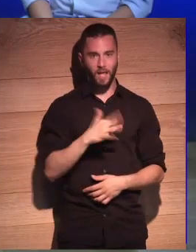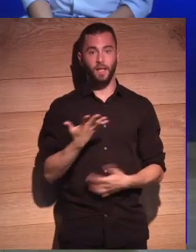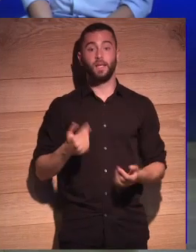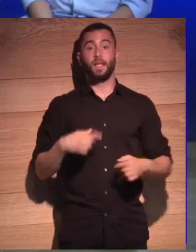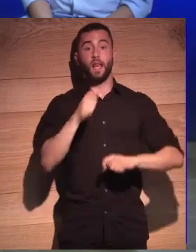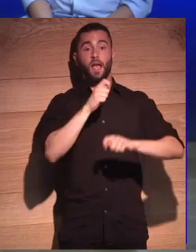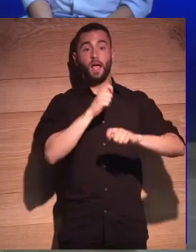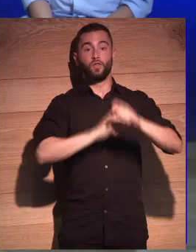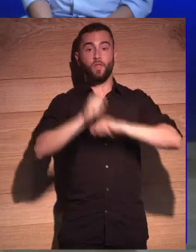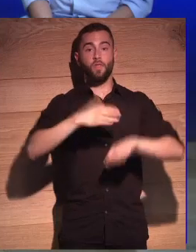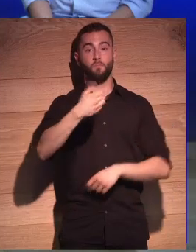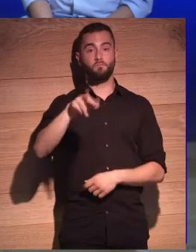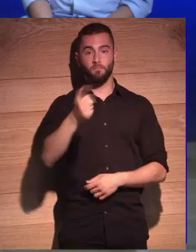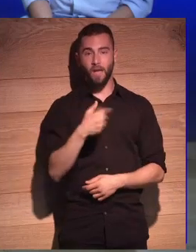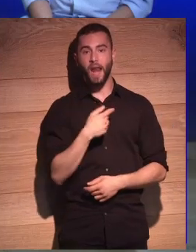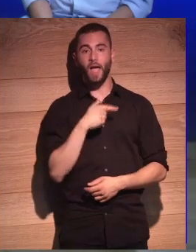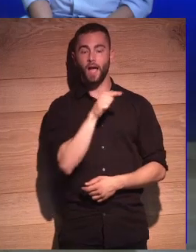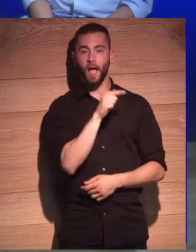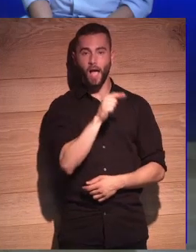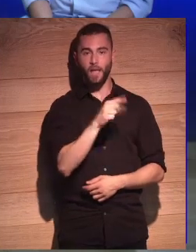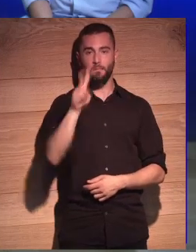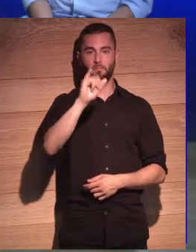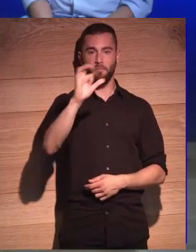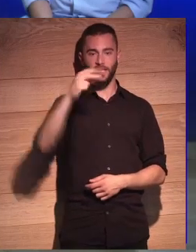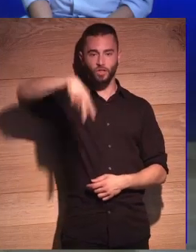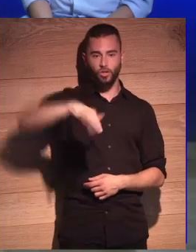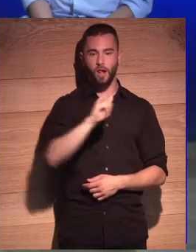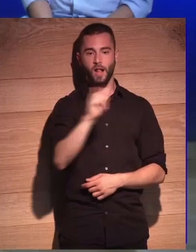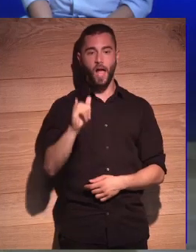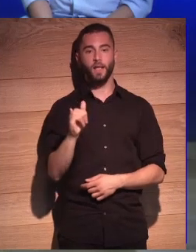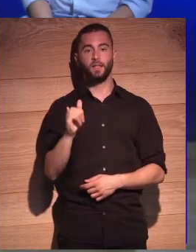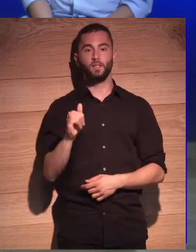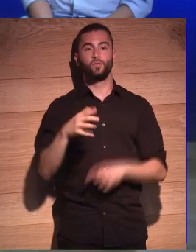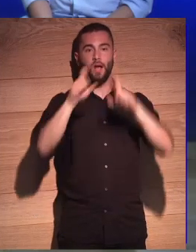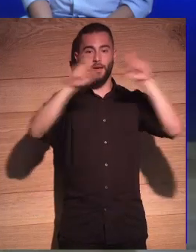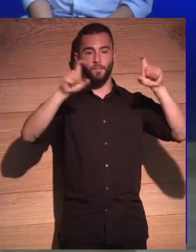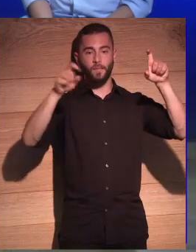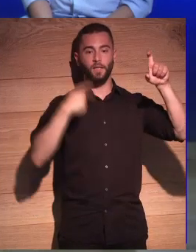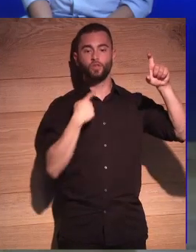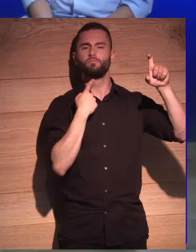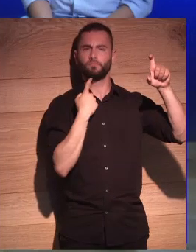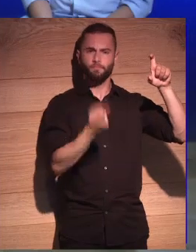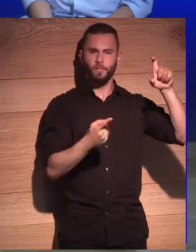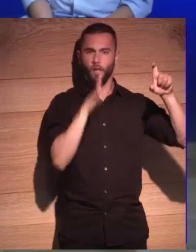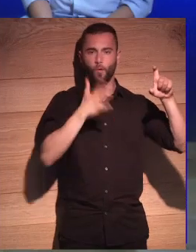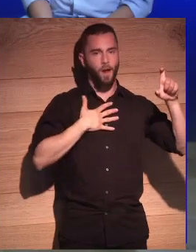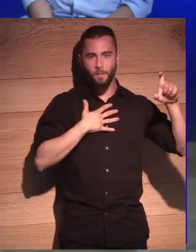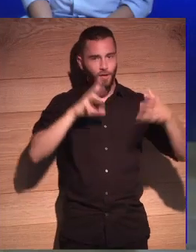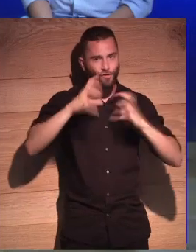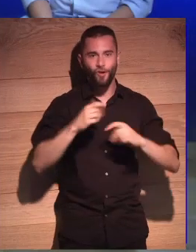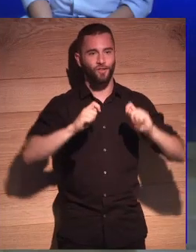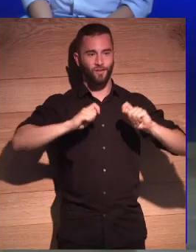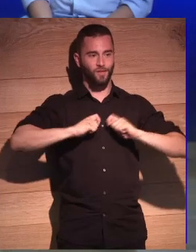high profile in this sector. And within the VARA association, there's a company that